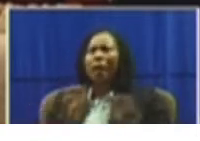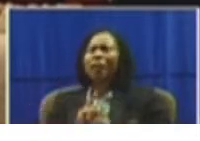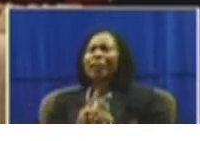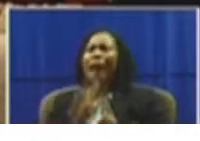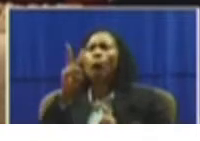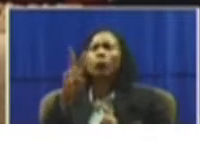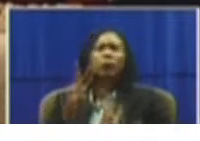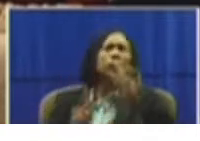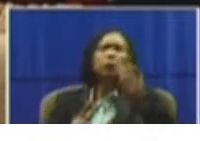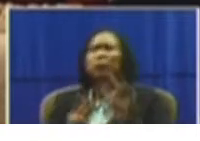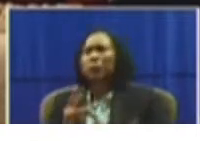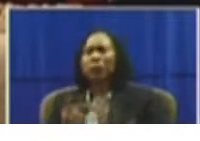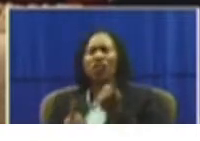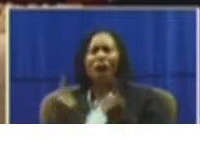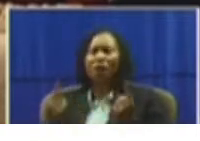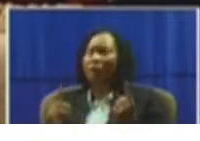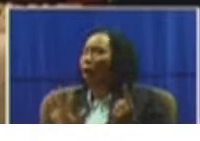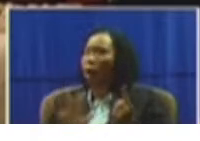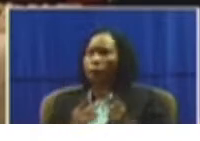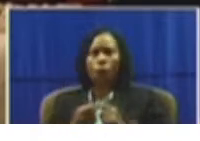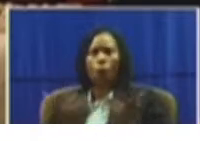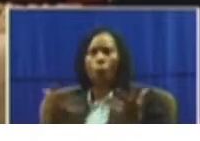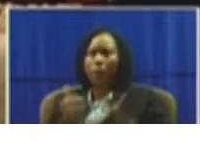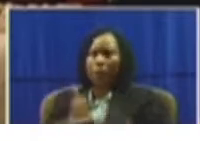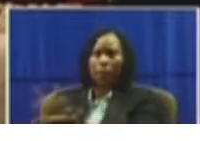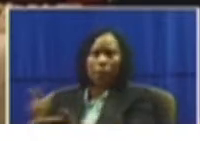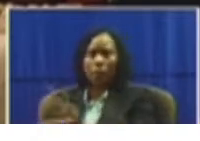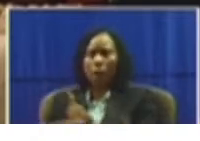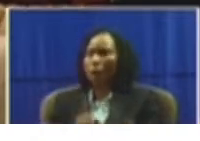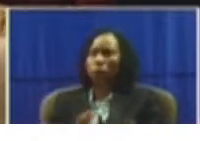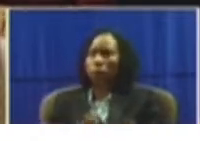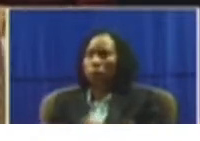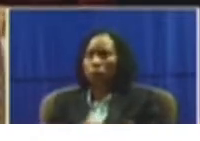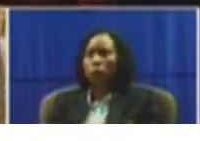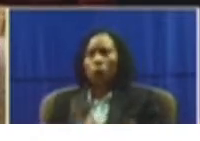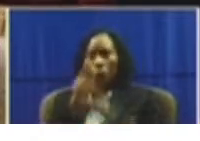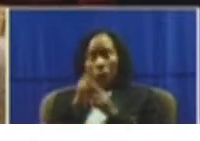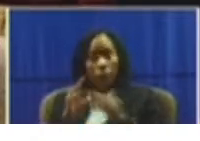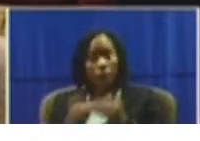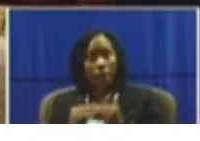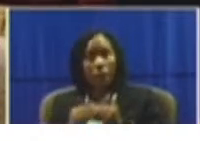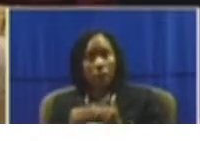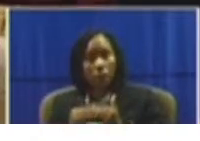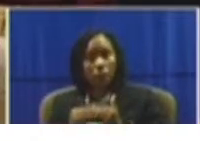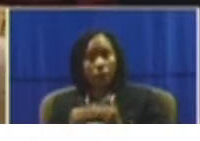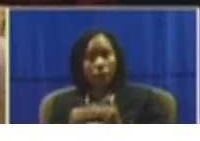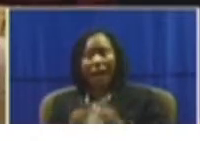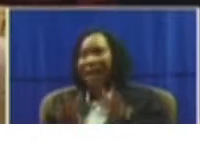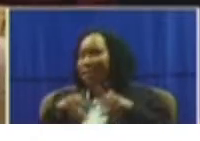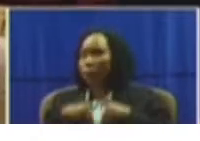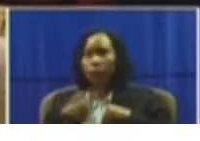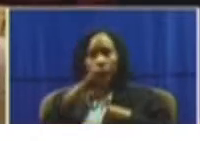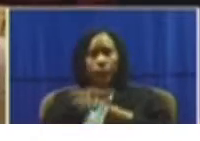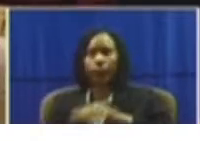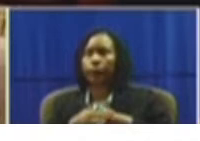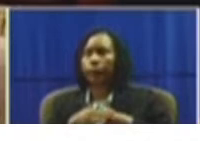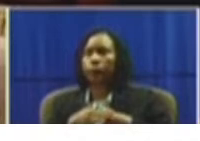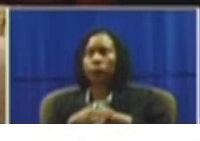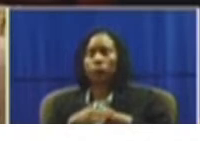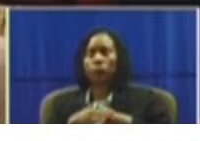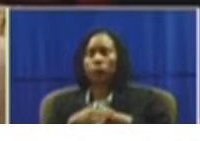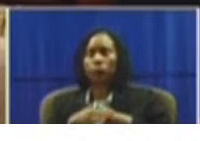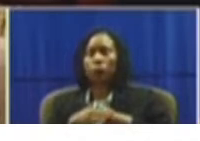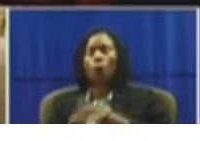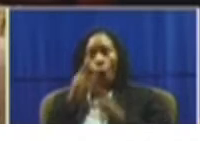one another from their seats. Honorable members, it is unacceptable.